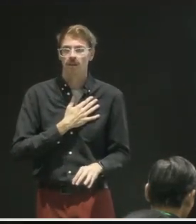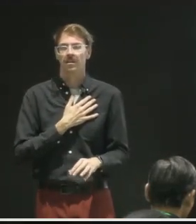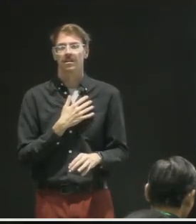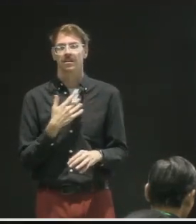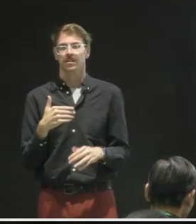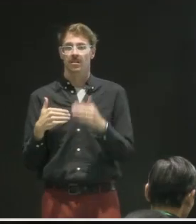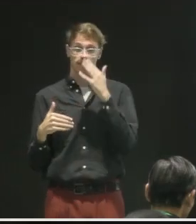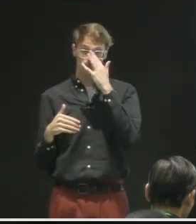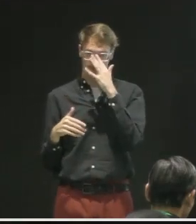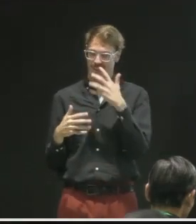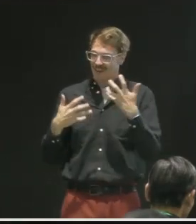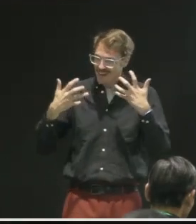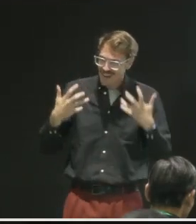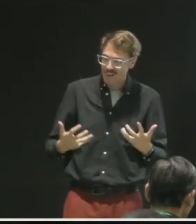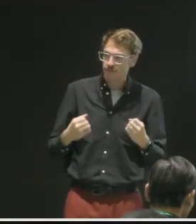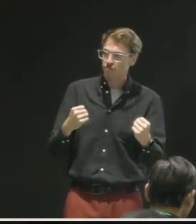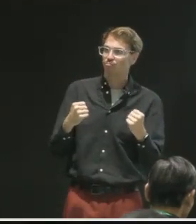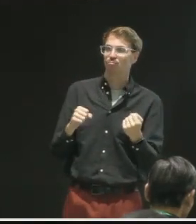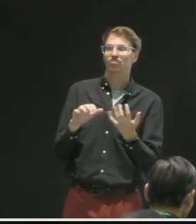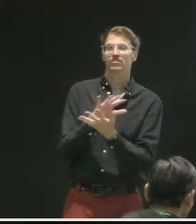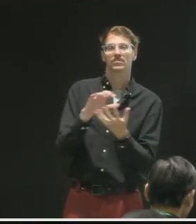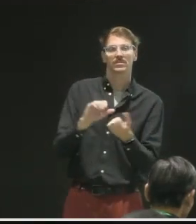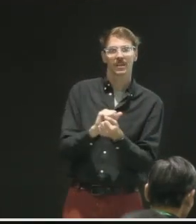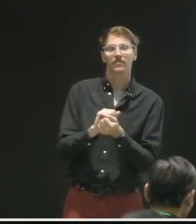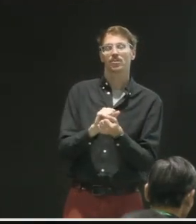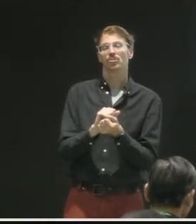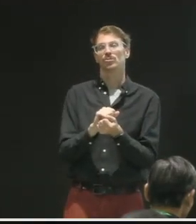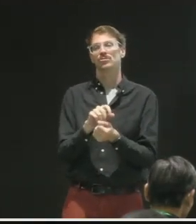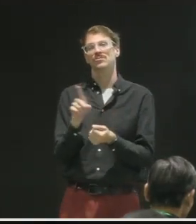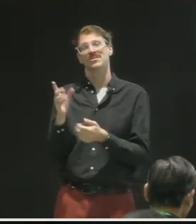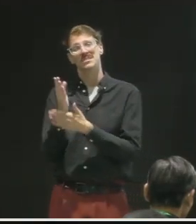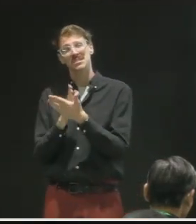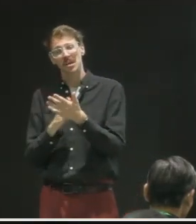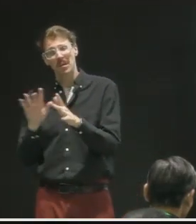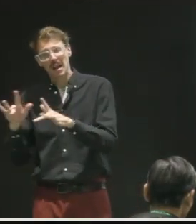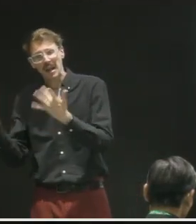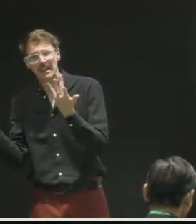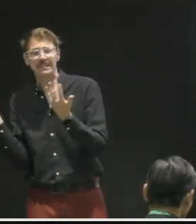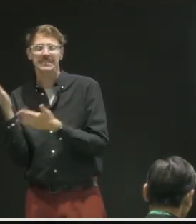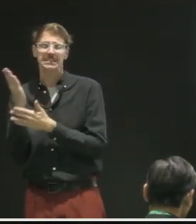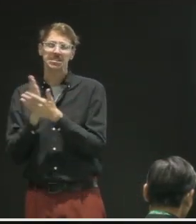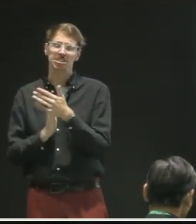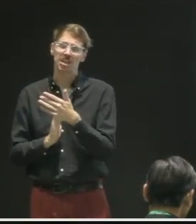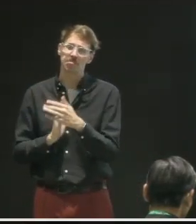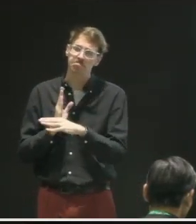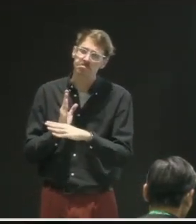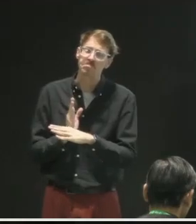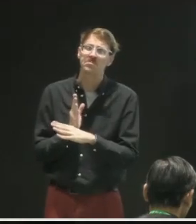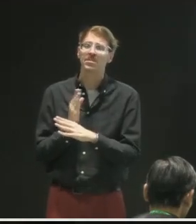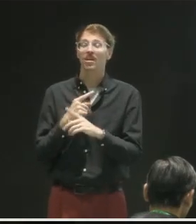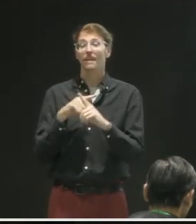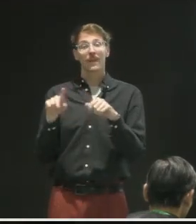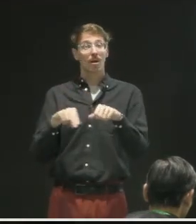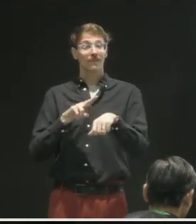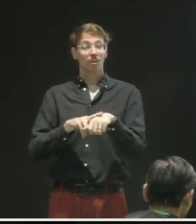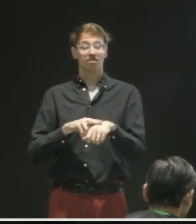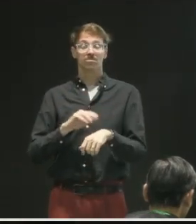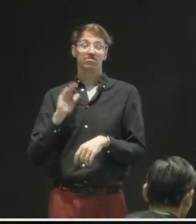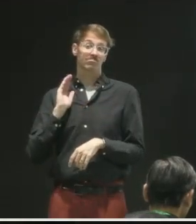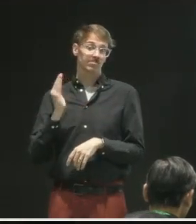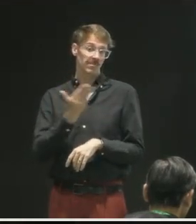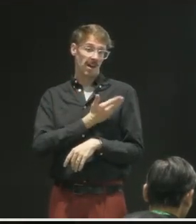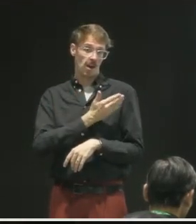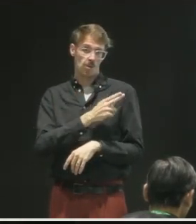heavy damage, medium and light damage. But of course, our government